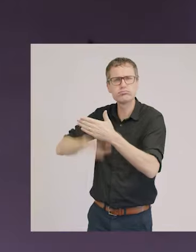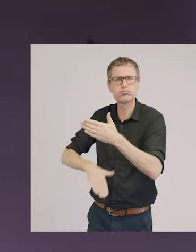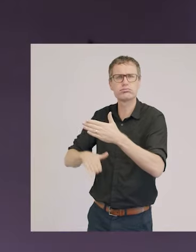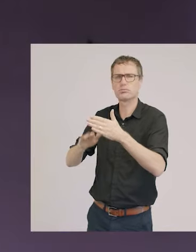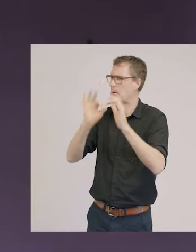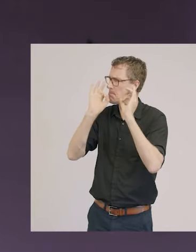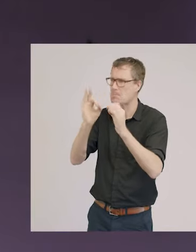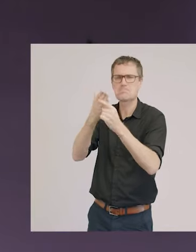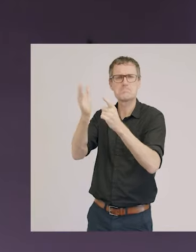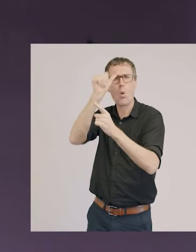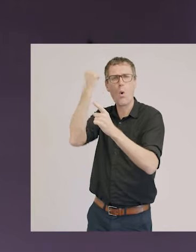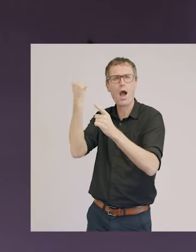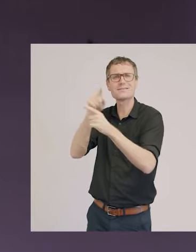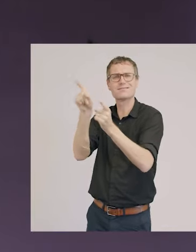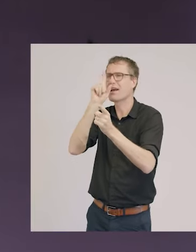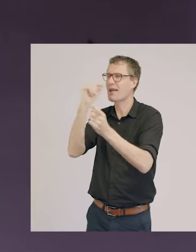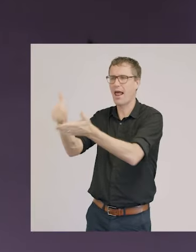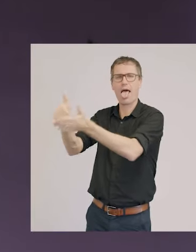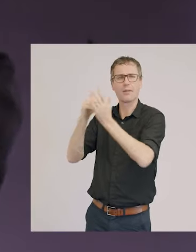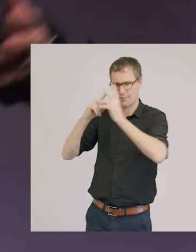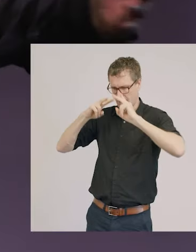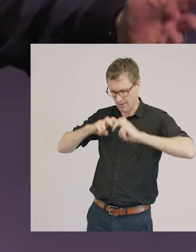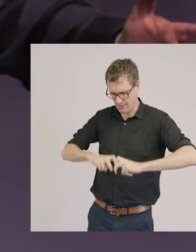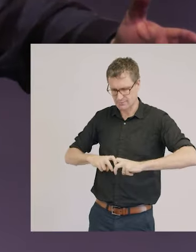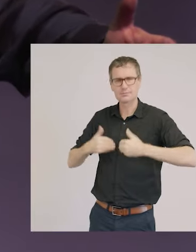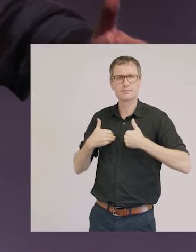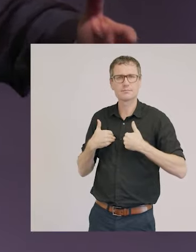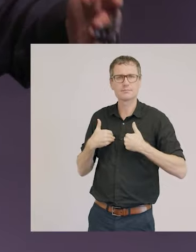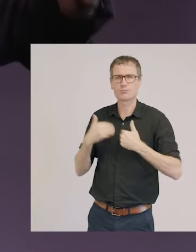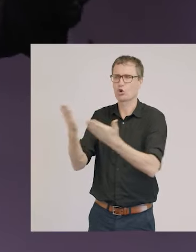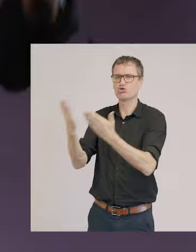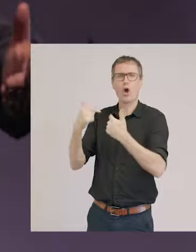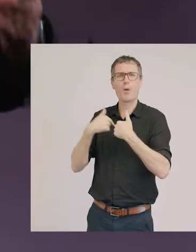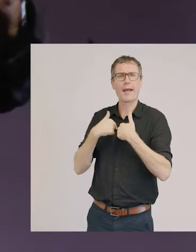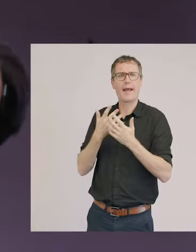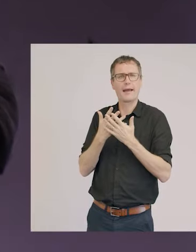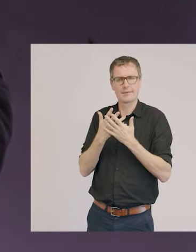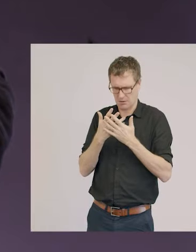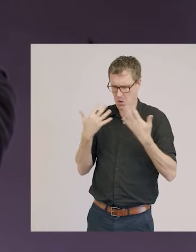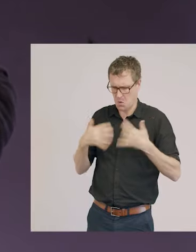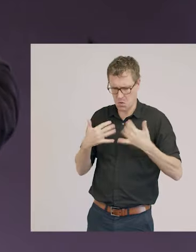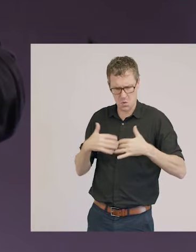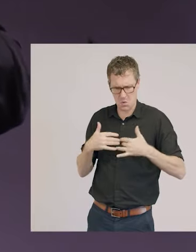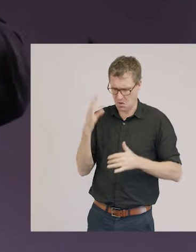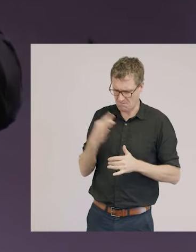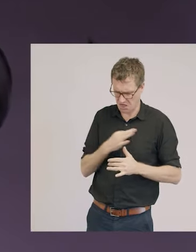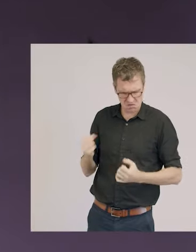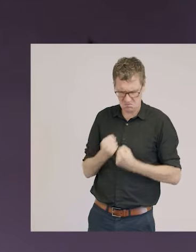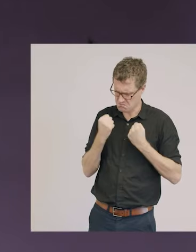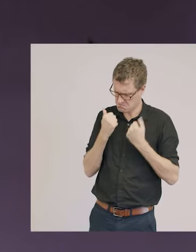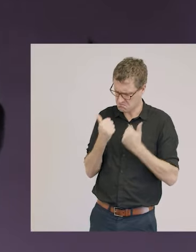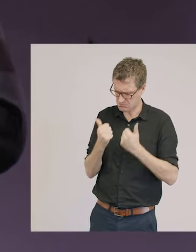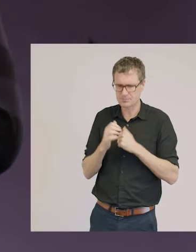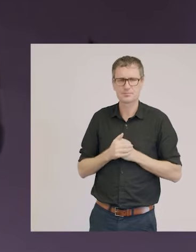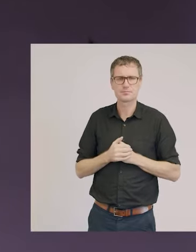somebody that knows what they're doing. Get people, everybody goes through doubts, and there are some wise people that can help you look at